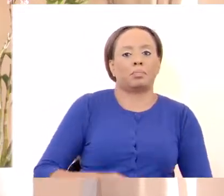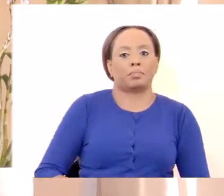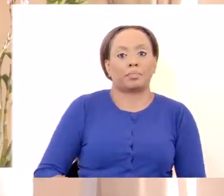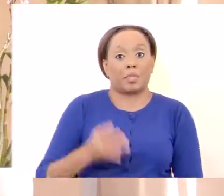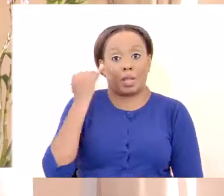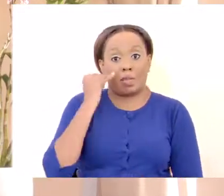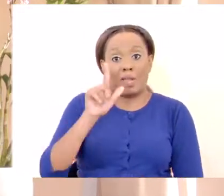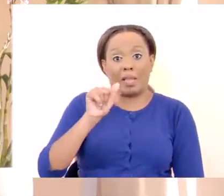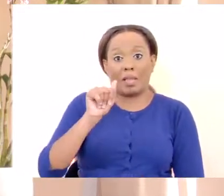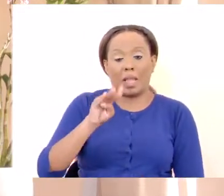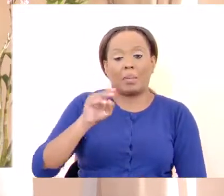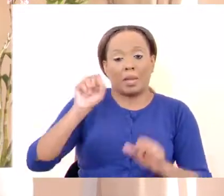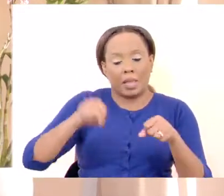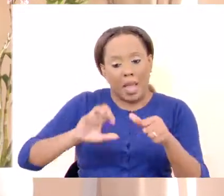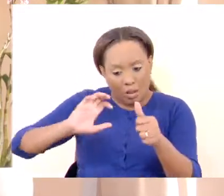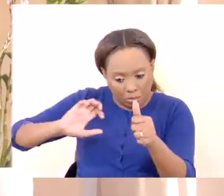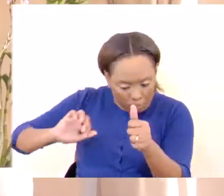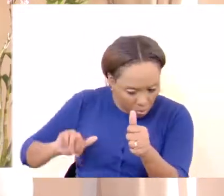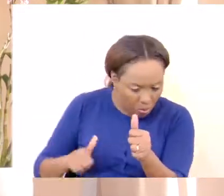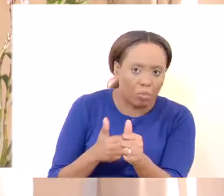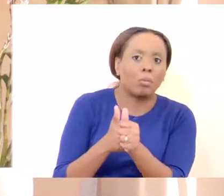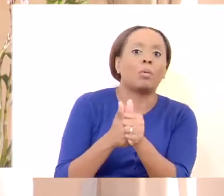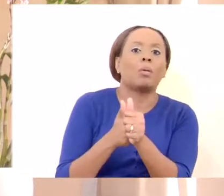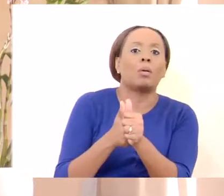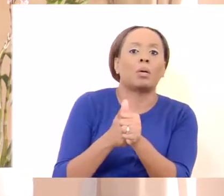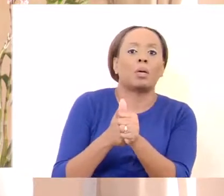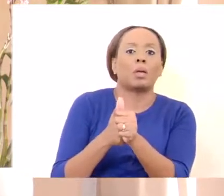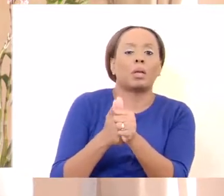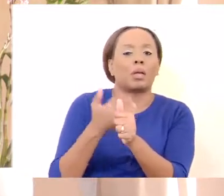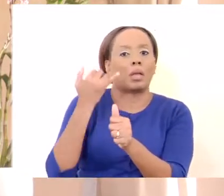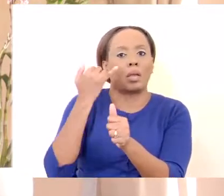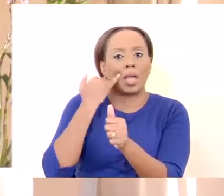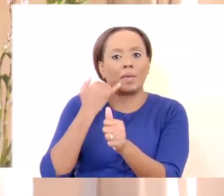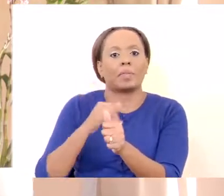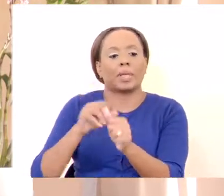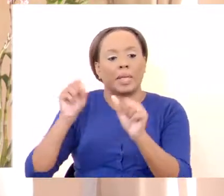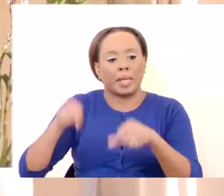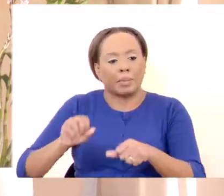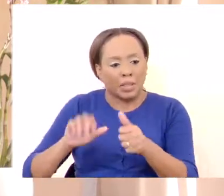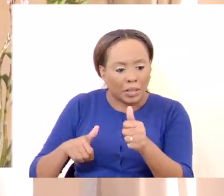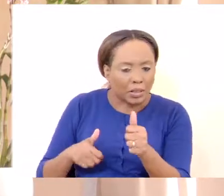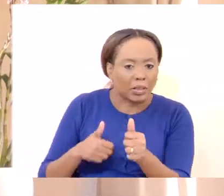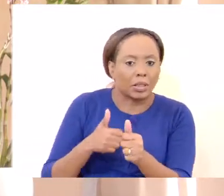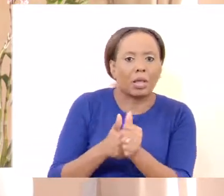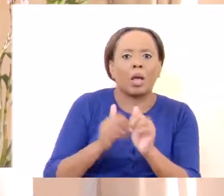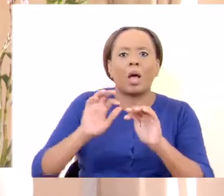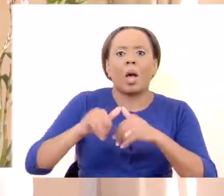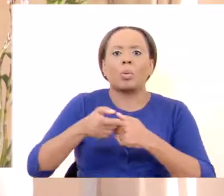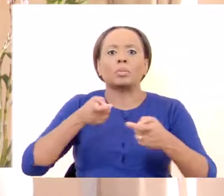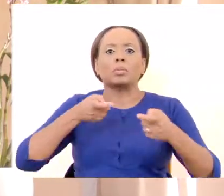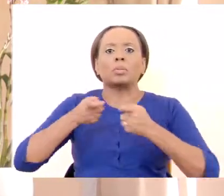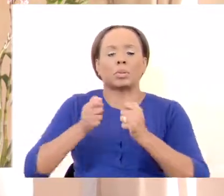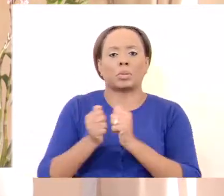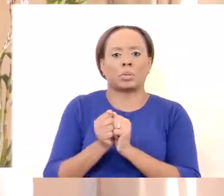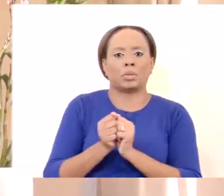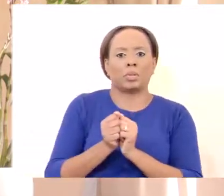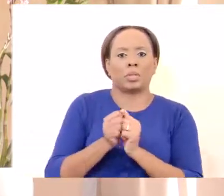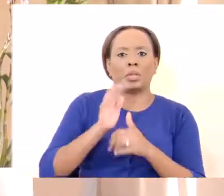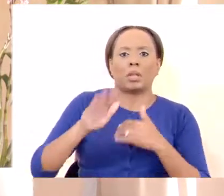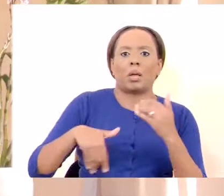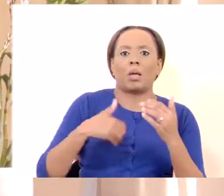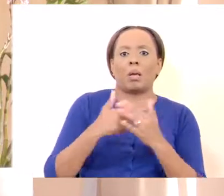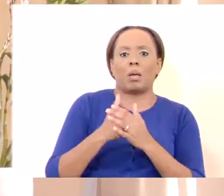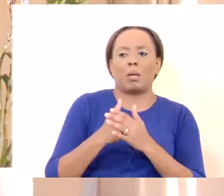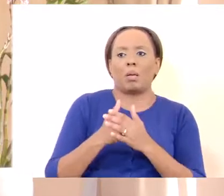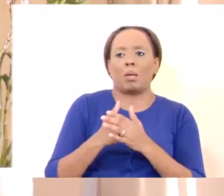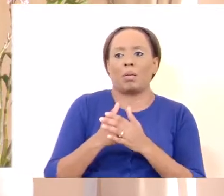current, that this is the way that we are going to stem the tide by dealing with the cases that are most